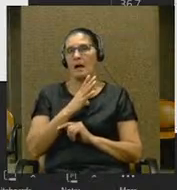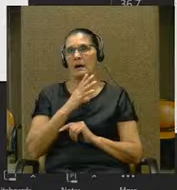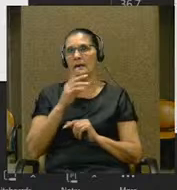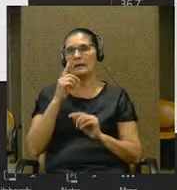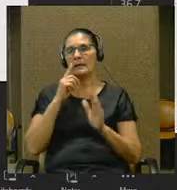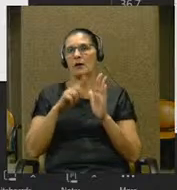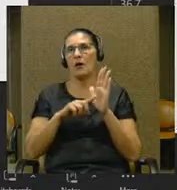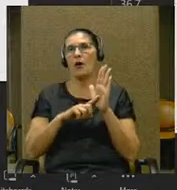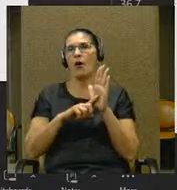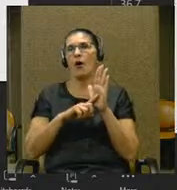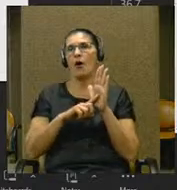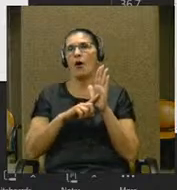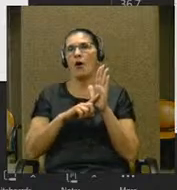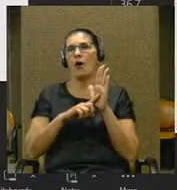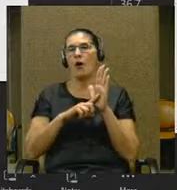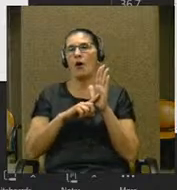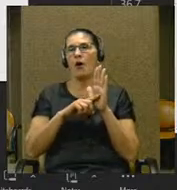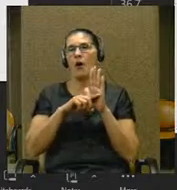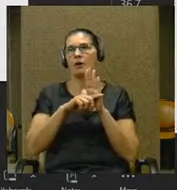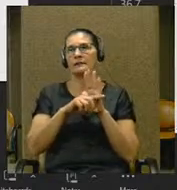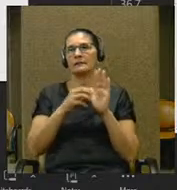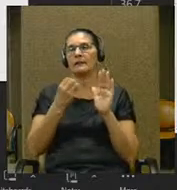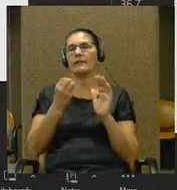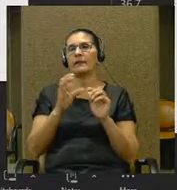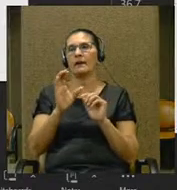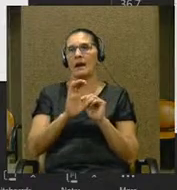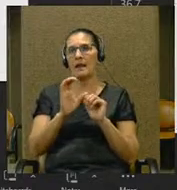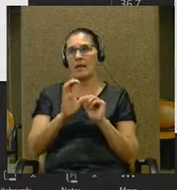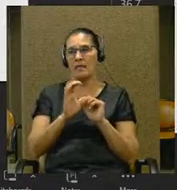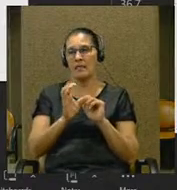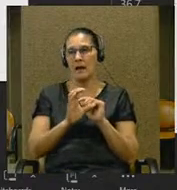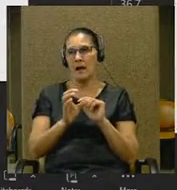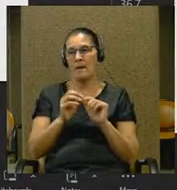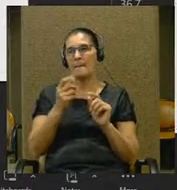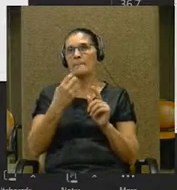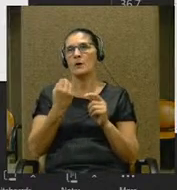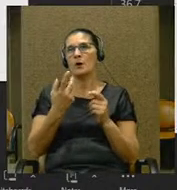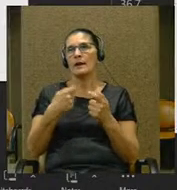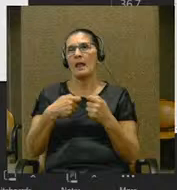to, as we think, the importation through our